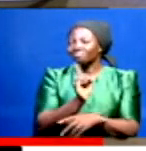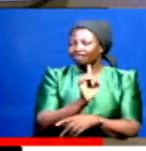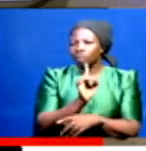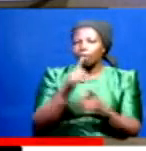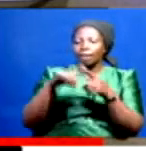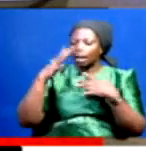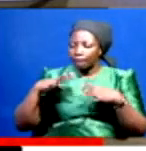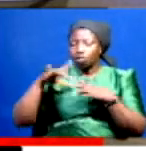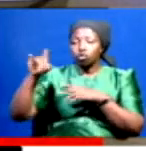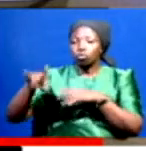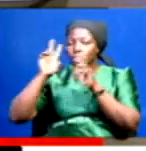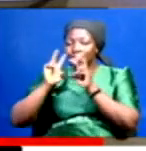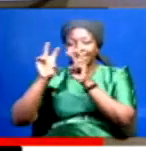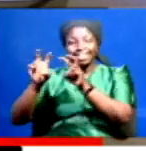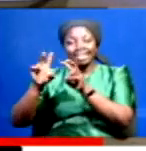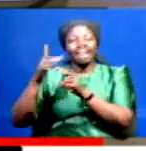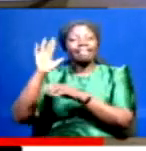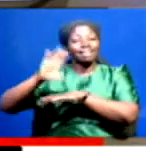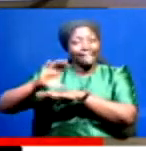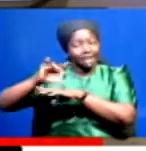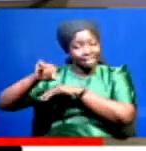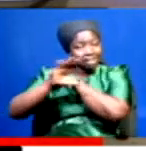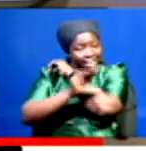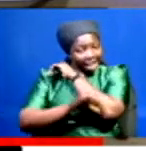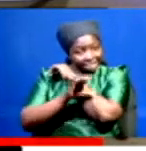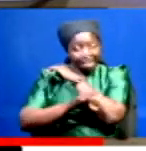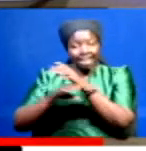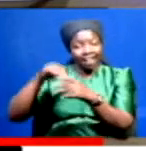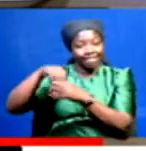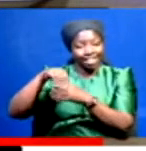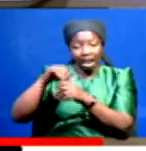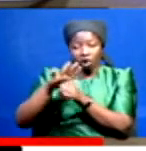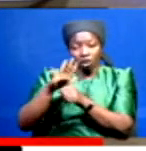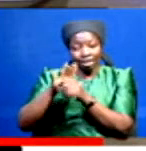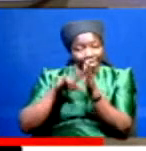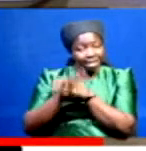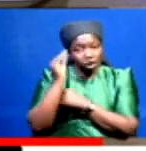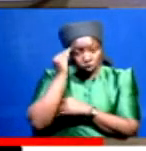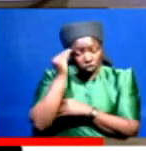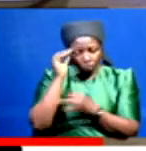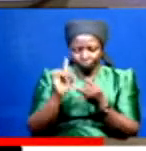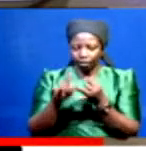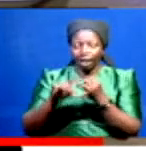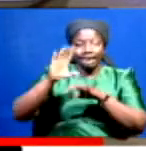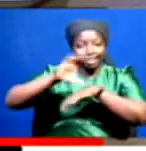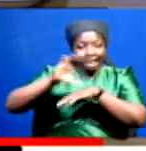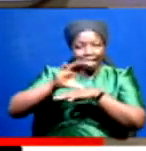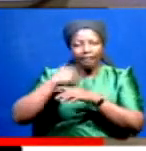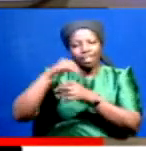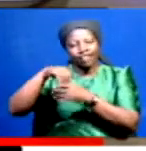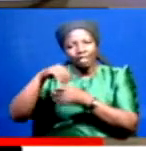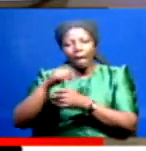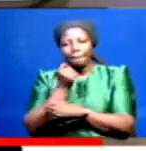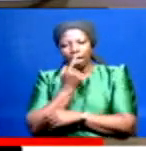eyes and see that the church in this country is investing a lot in education, churches have invested in medical, they have hospitals.